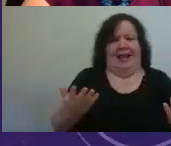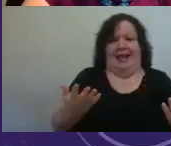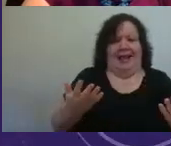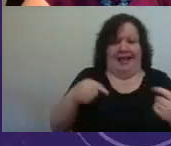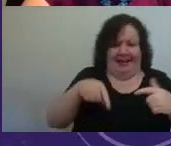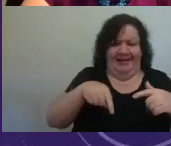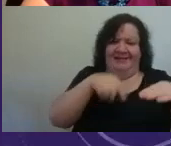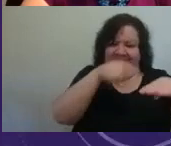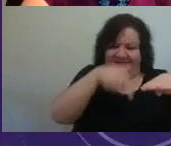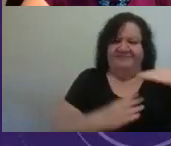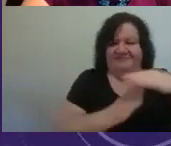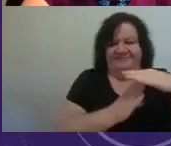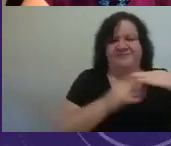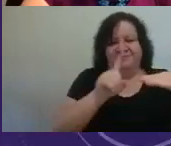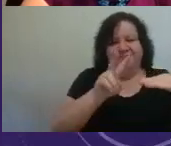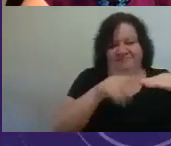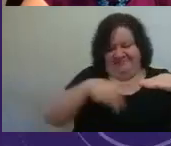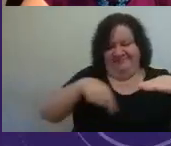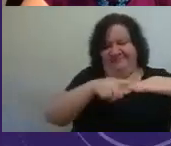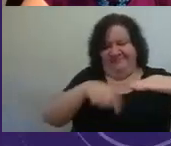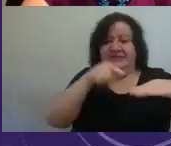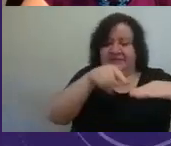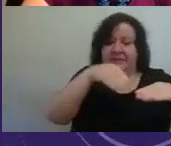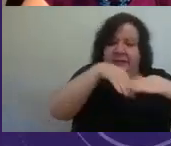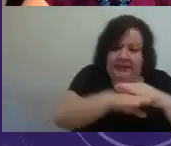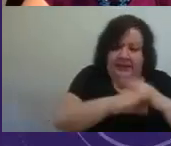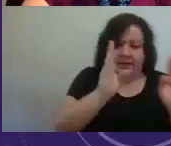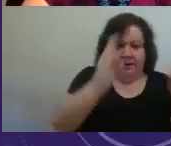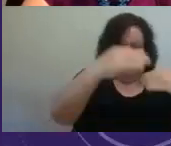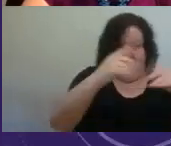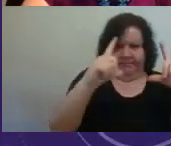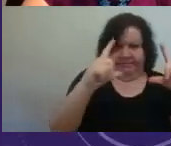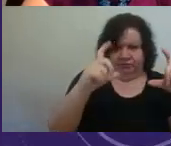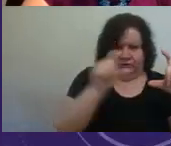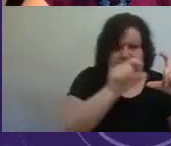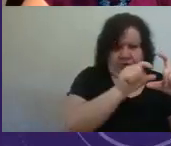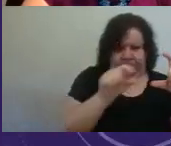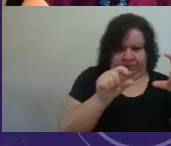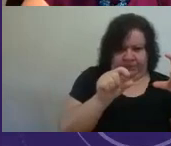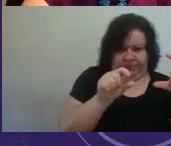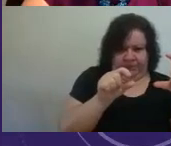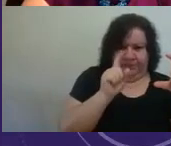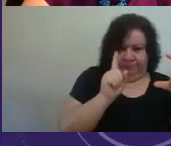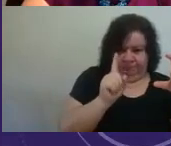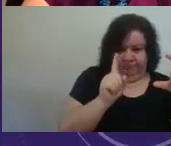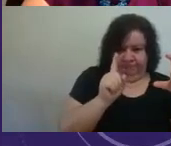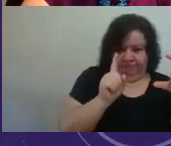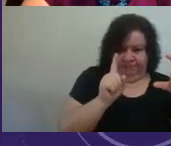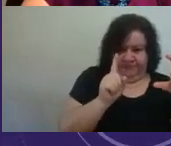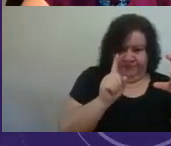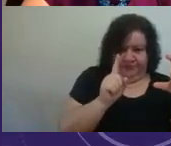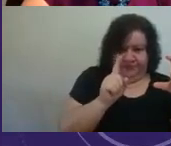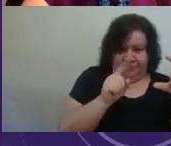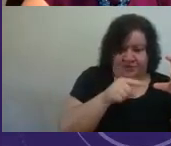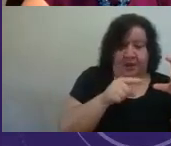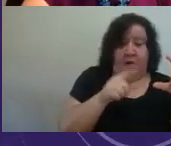description, which is within the post, can be a little bit longer, so just no more than 200. So when, like I said before,